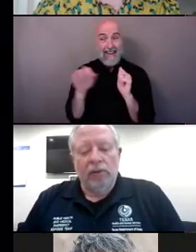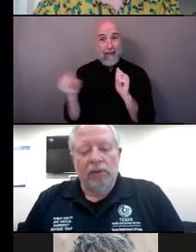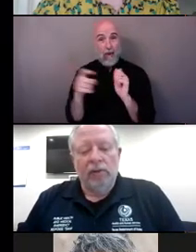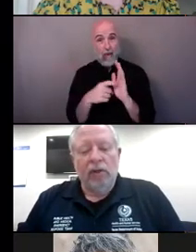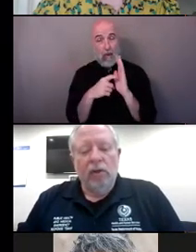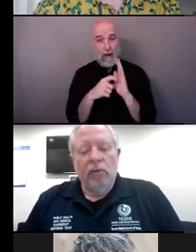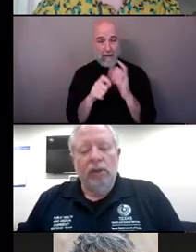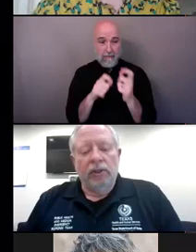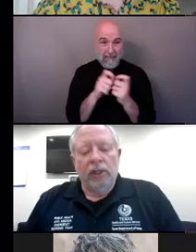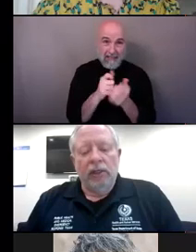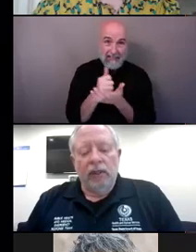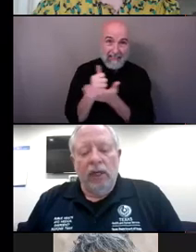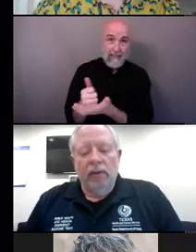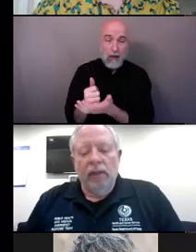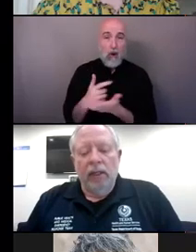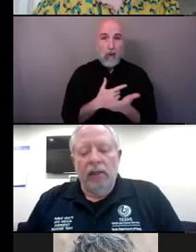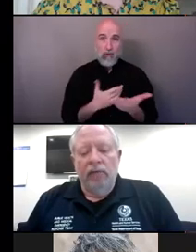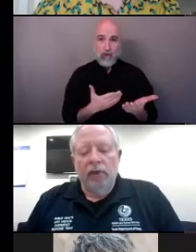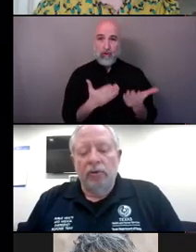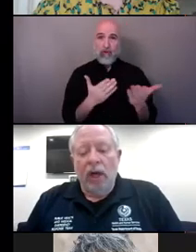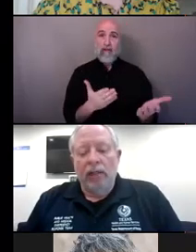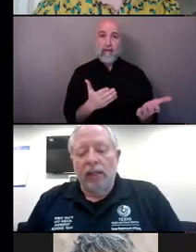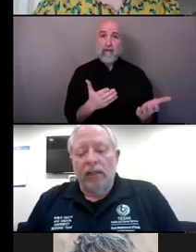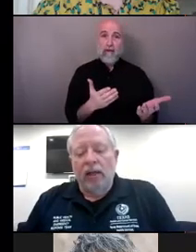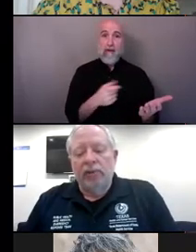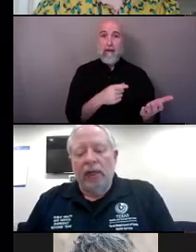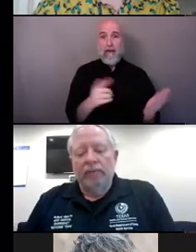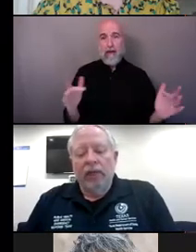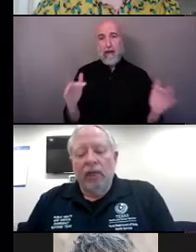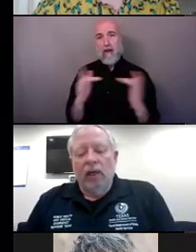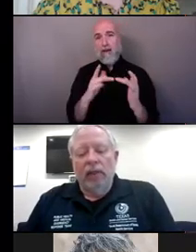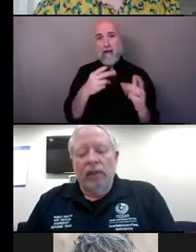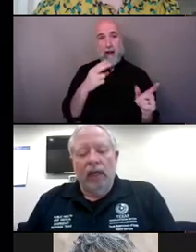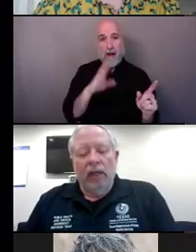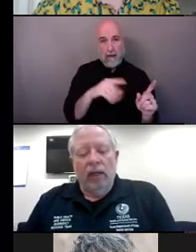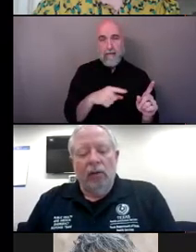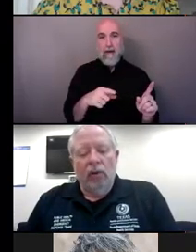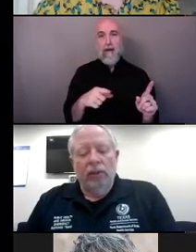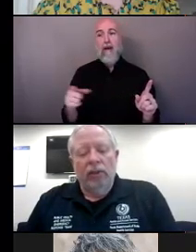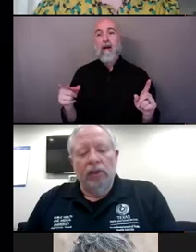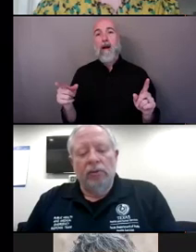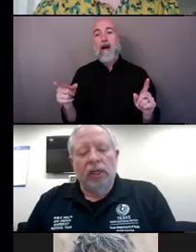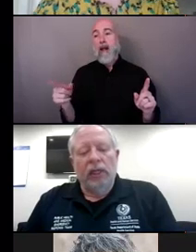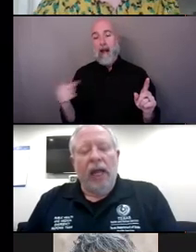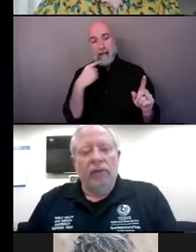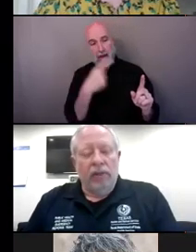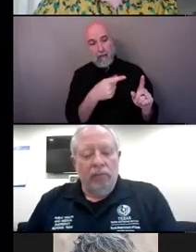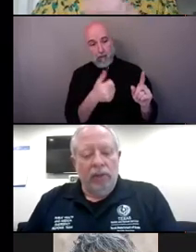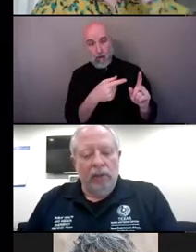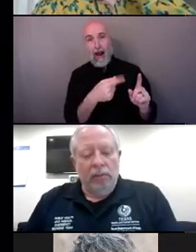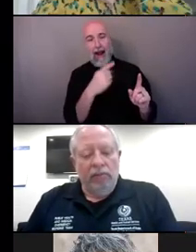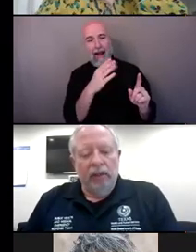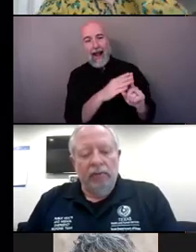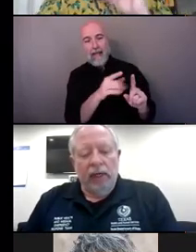specific assistance, we suggest that individuals contact the hub site that they want to use and ask